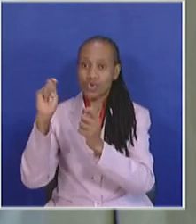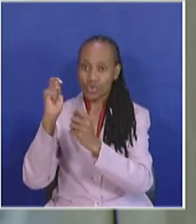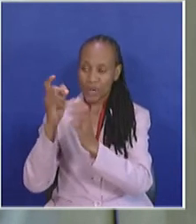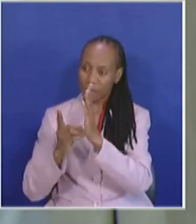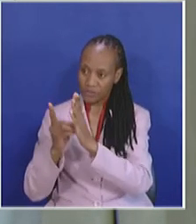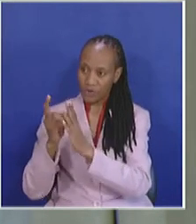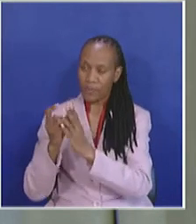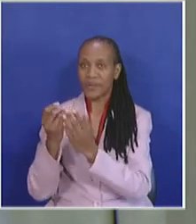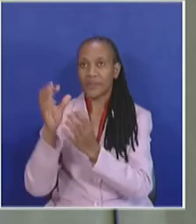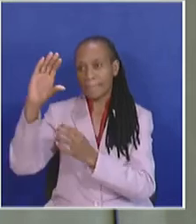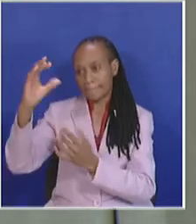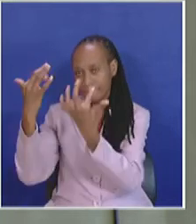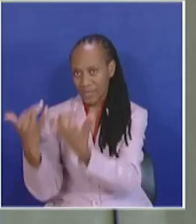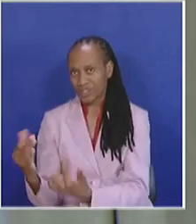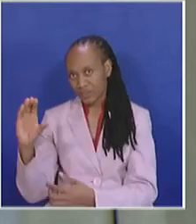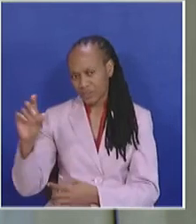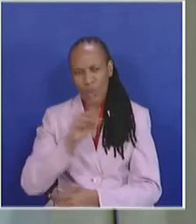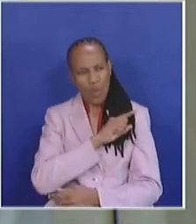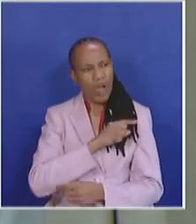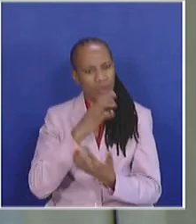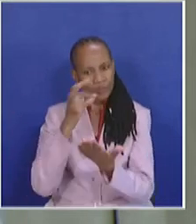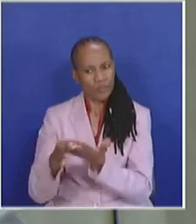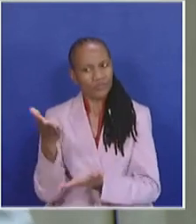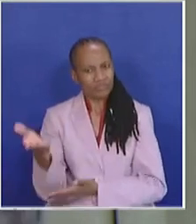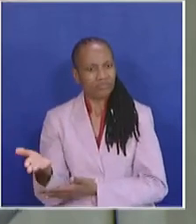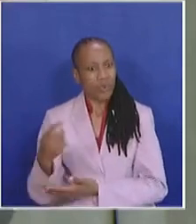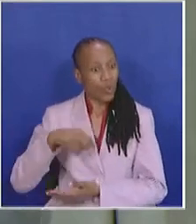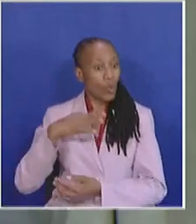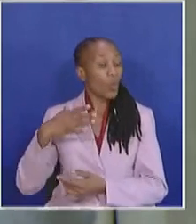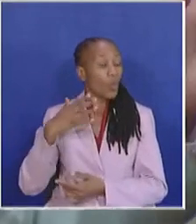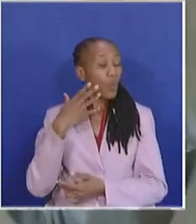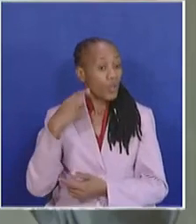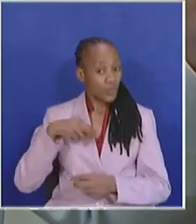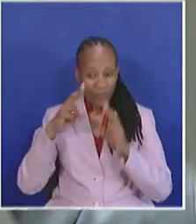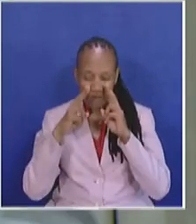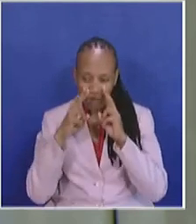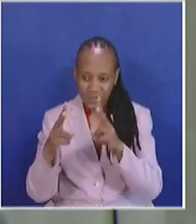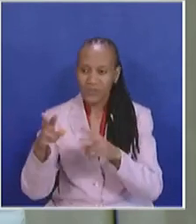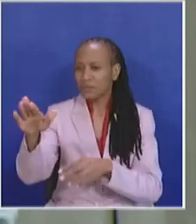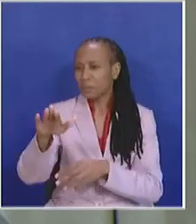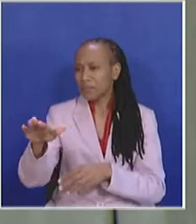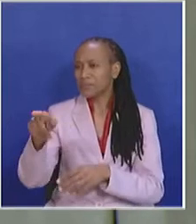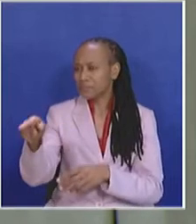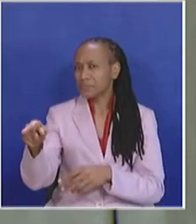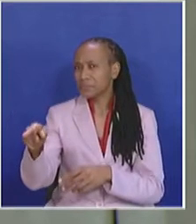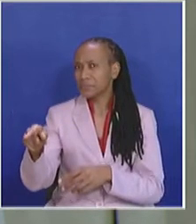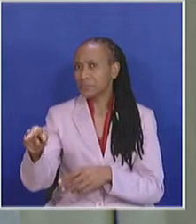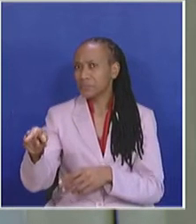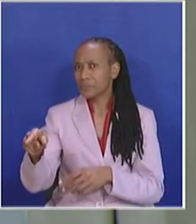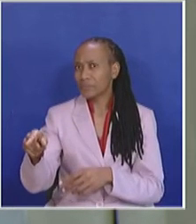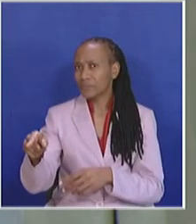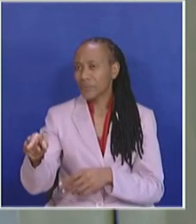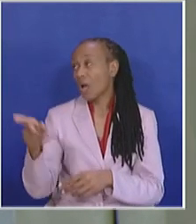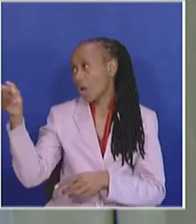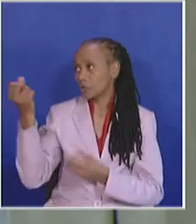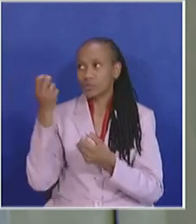fund. Why do we say so? Kwezi ndawo besihamba kuzo, Chairperson, fakani izinani anisazi isiXhosa nini. Kwezi ndawo